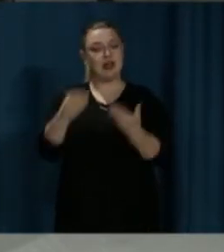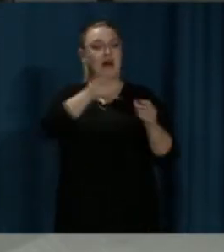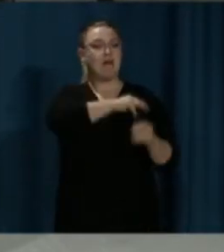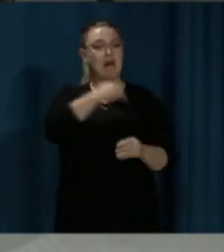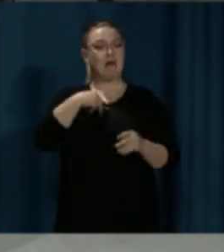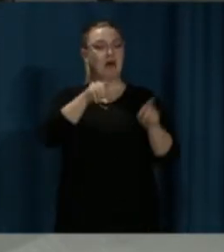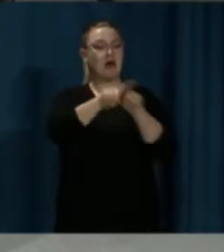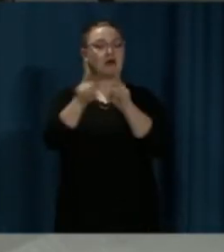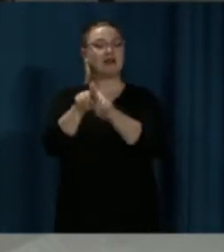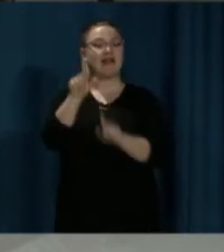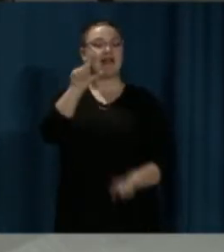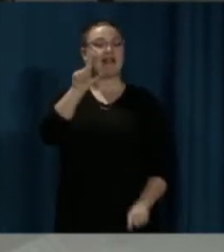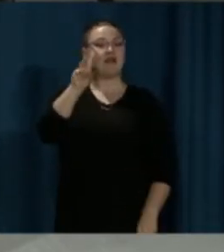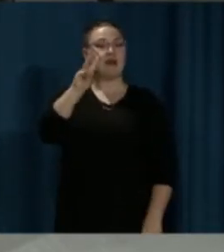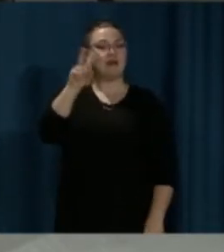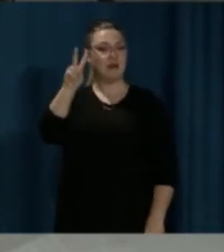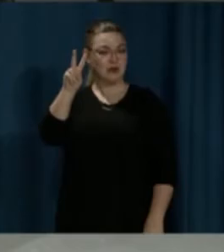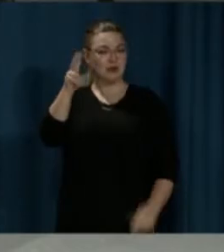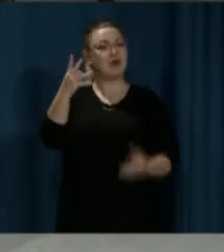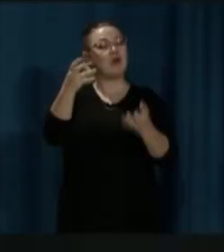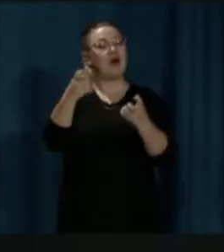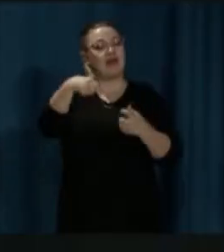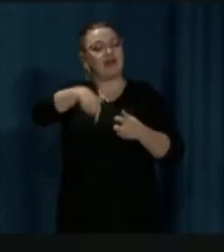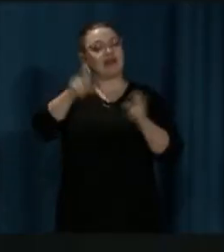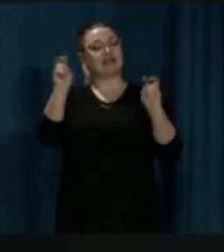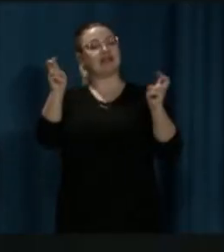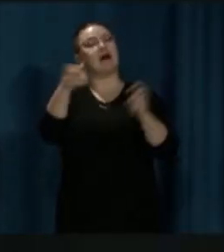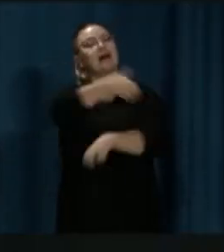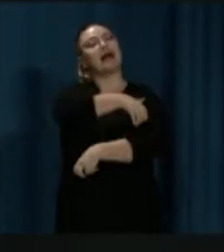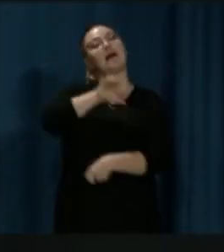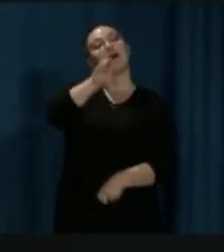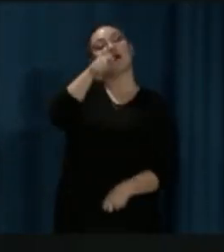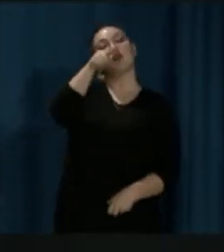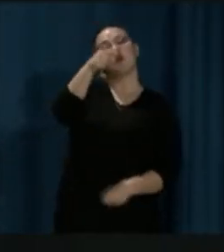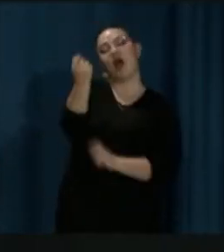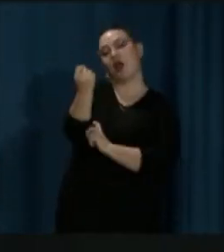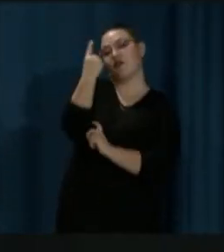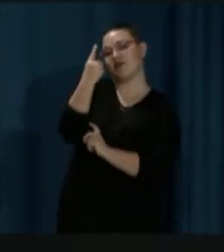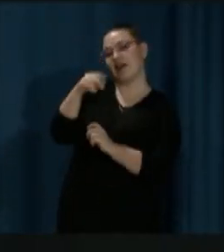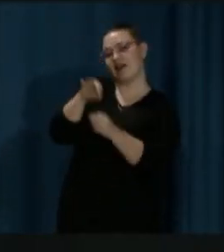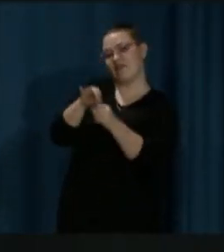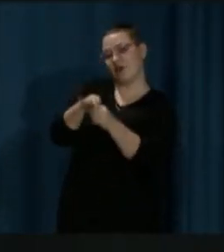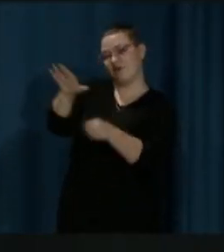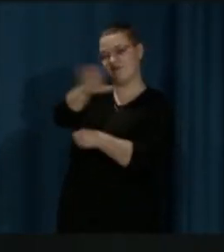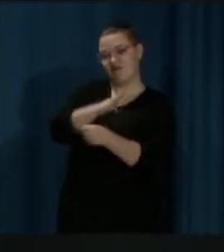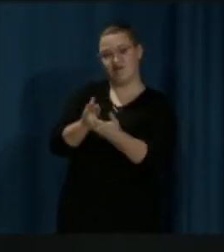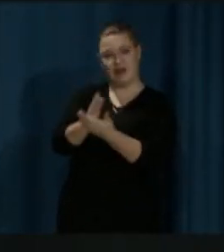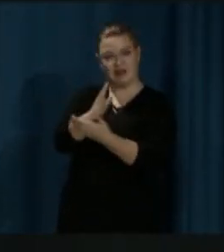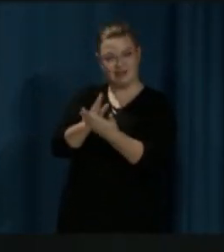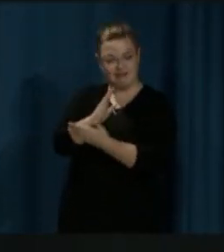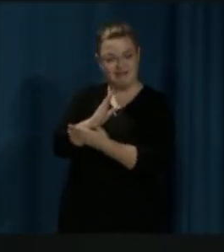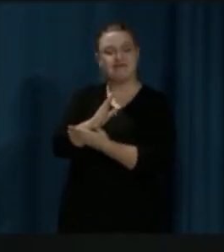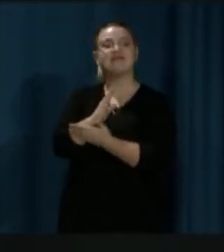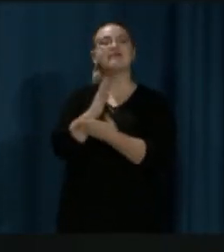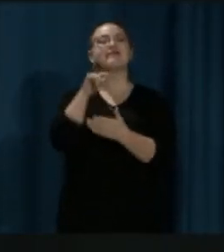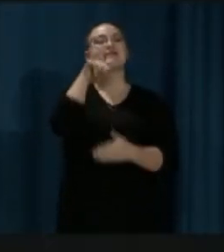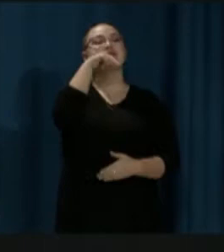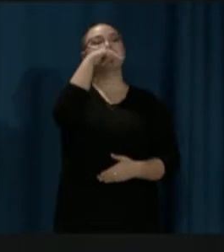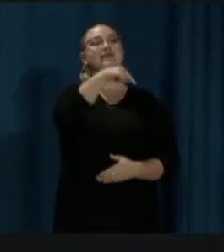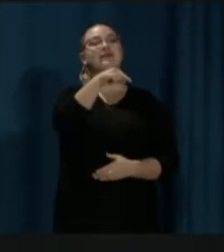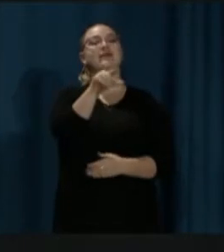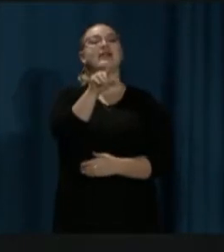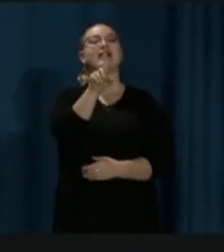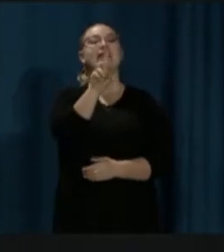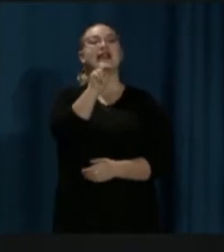discuss our topic, Empowering You, Understanding Voter Rights. Our guest today is Dr. Nancy